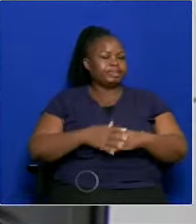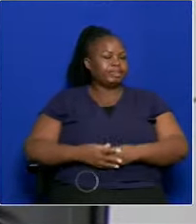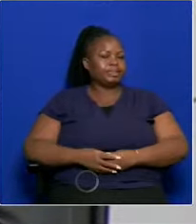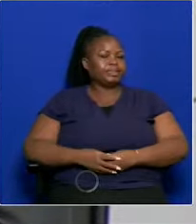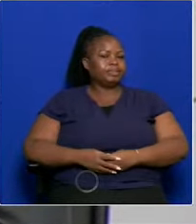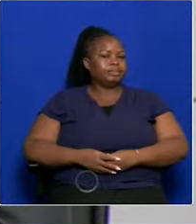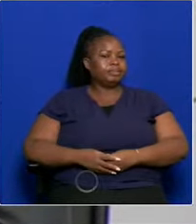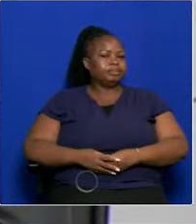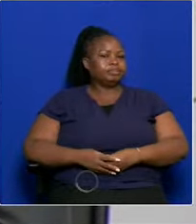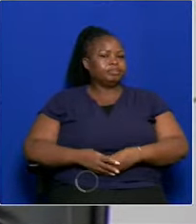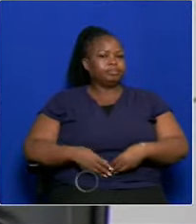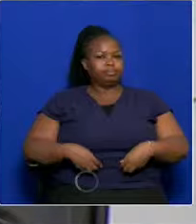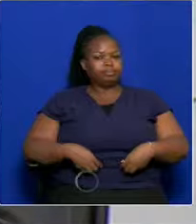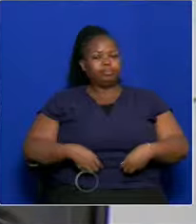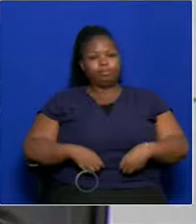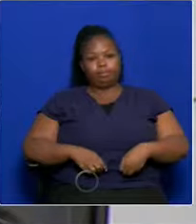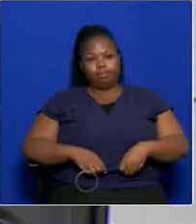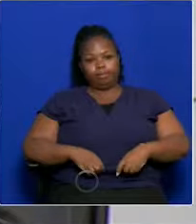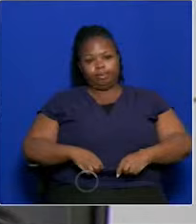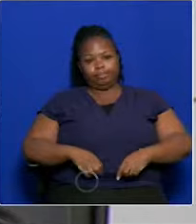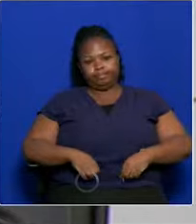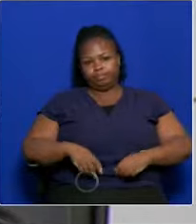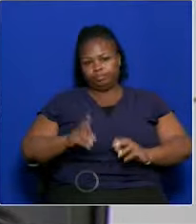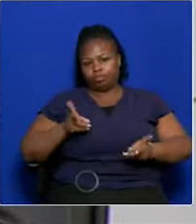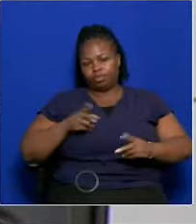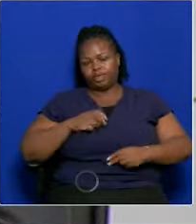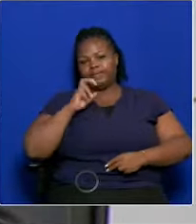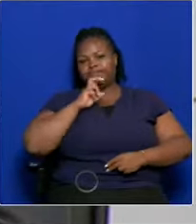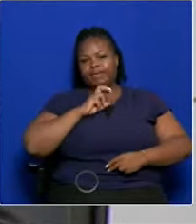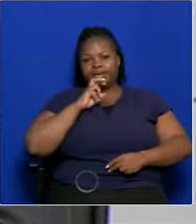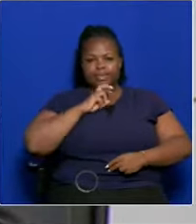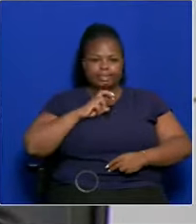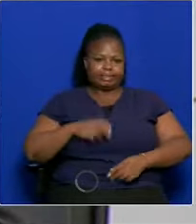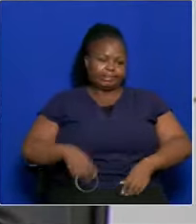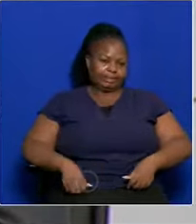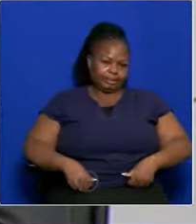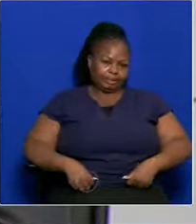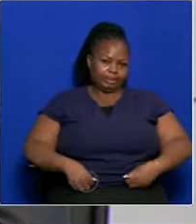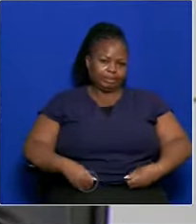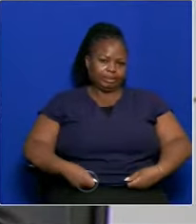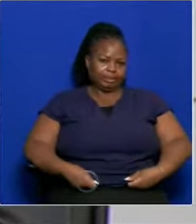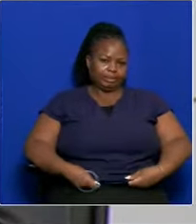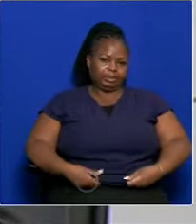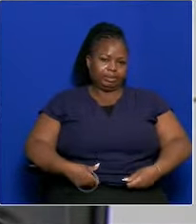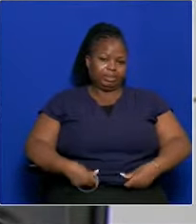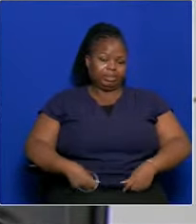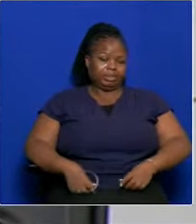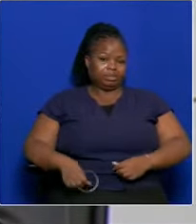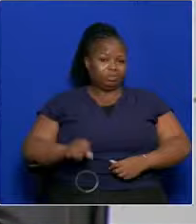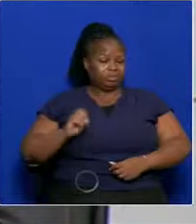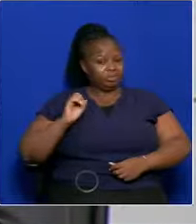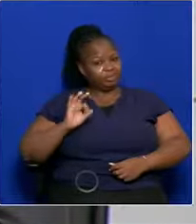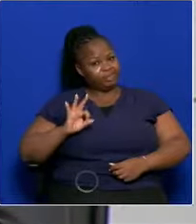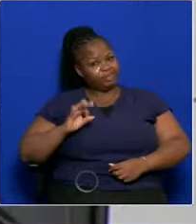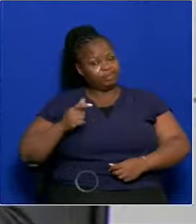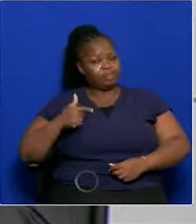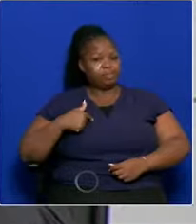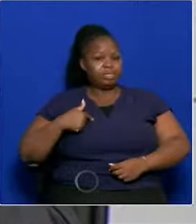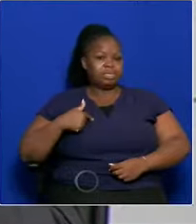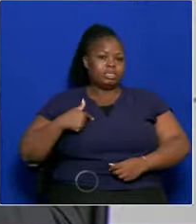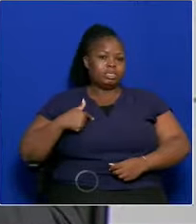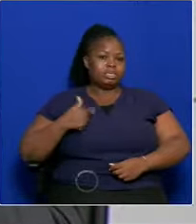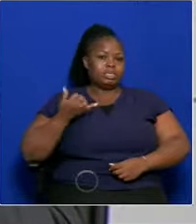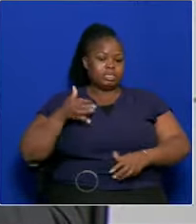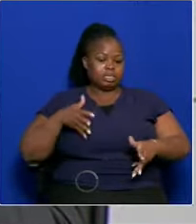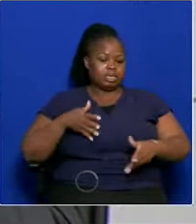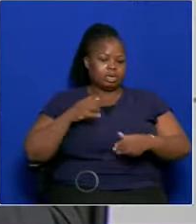Mostly on Fridays, if I was not out of the province, because that